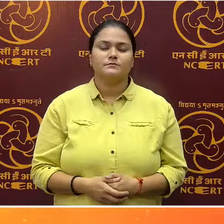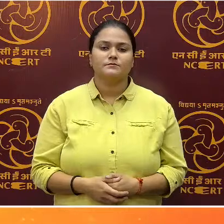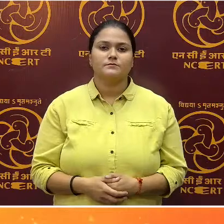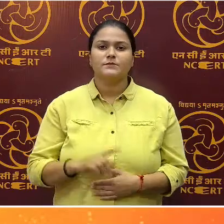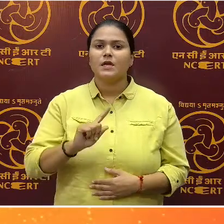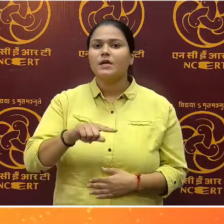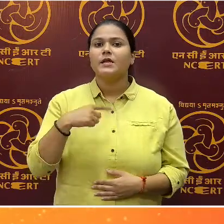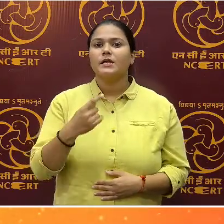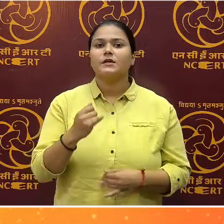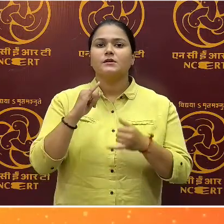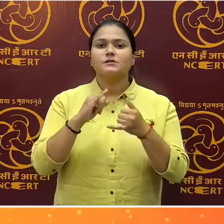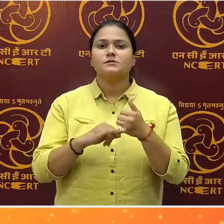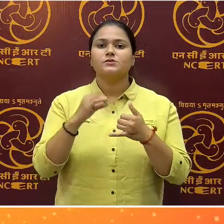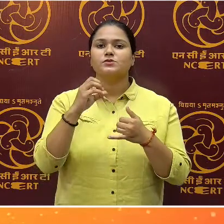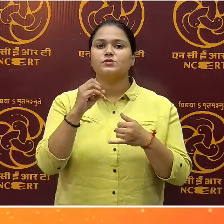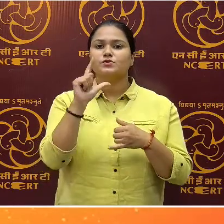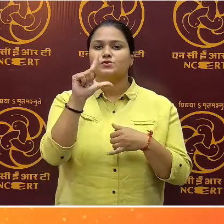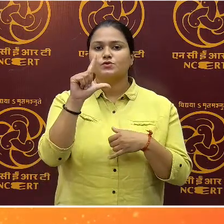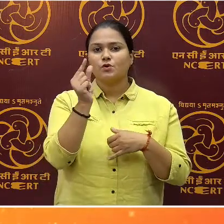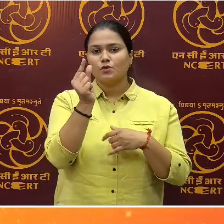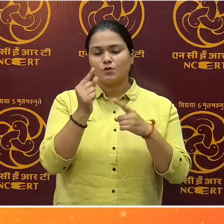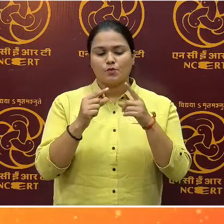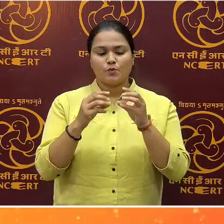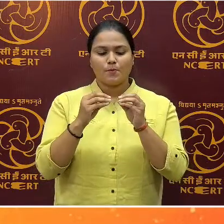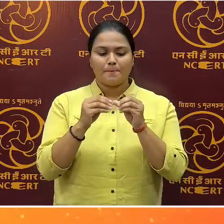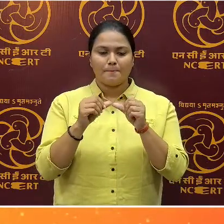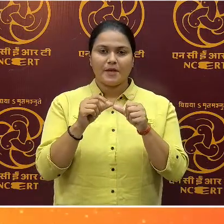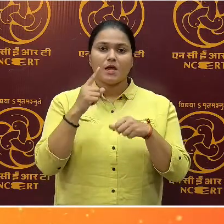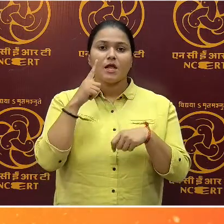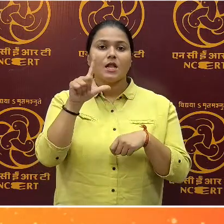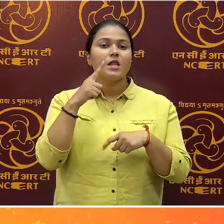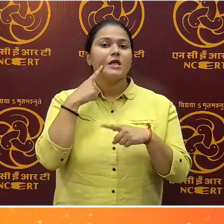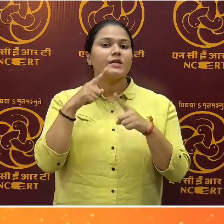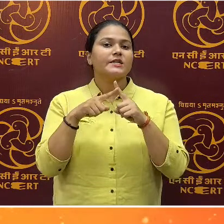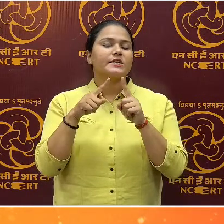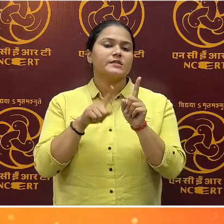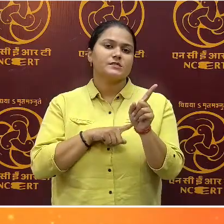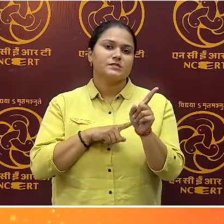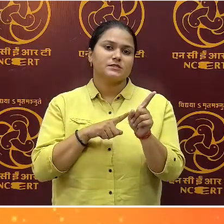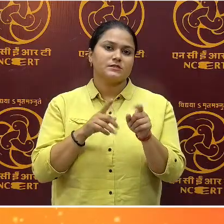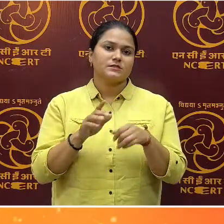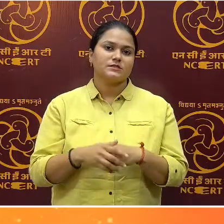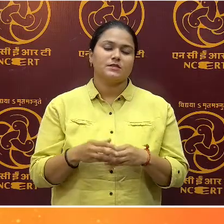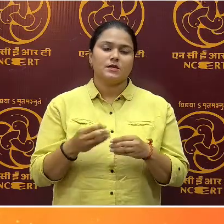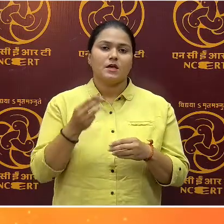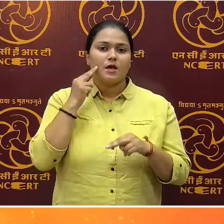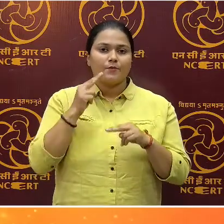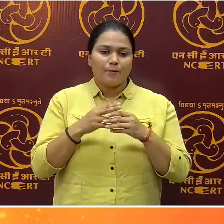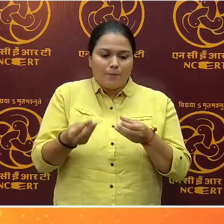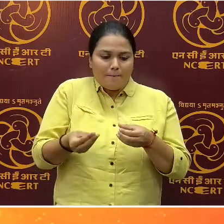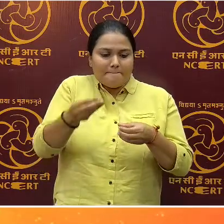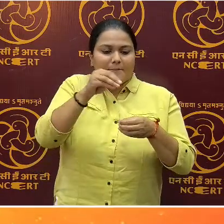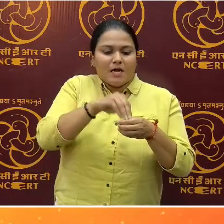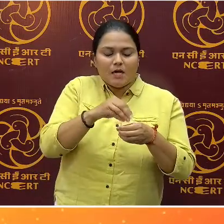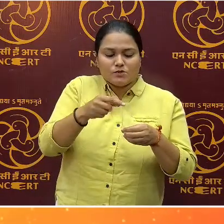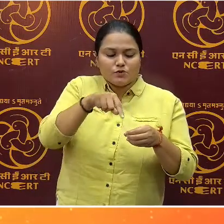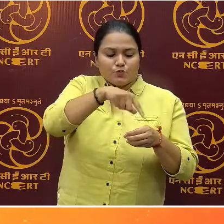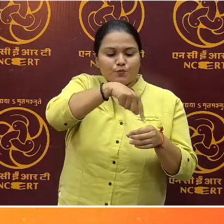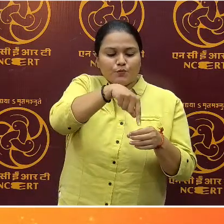right? Right now just what I did, I took some amount of solute and added it into the